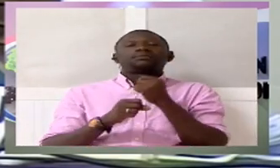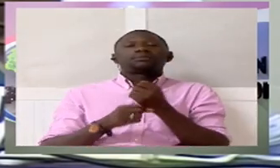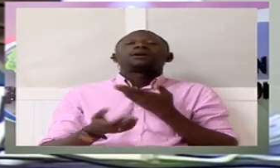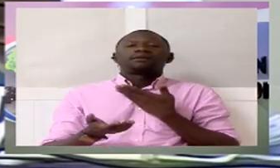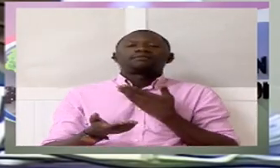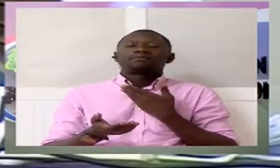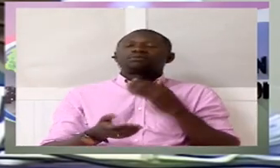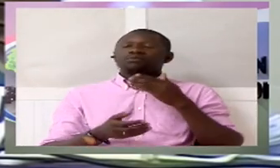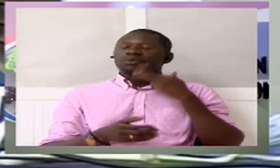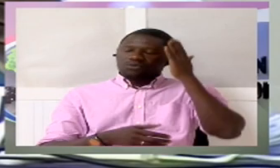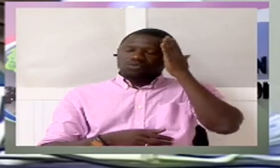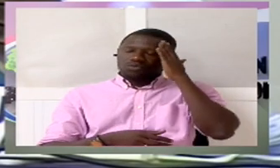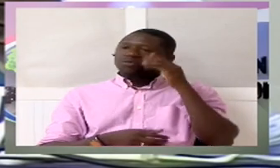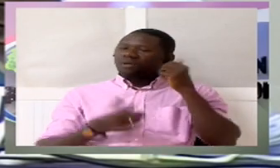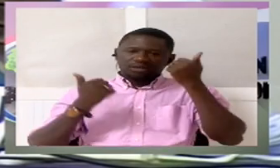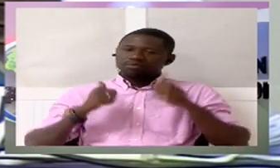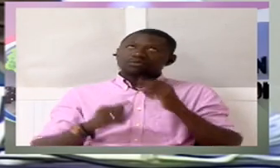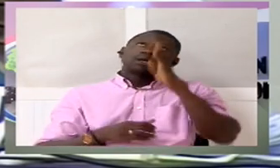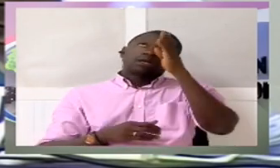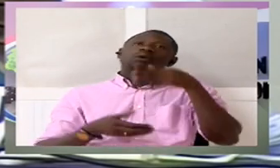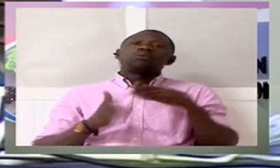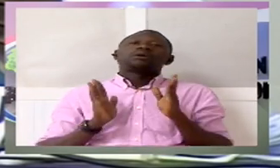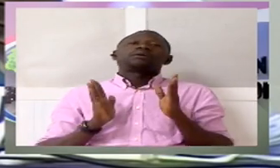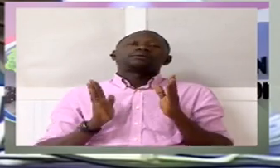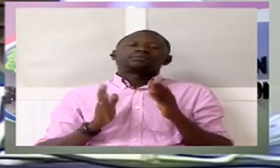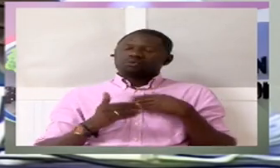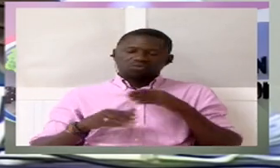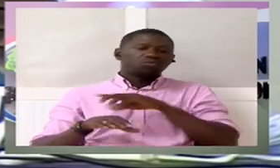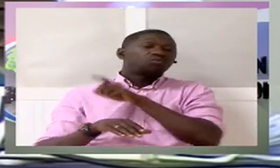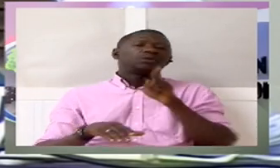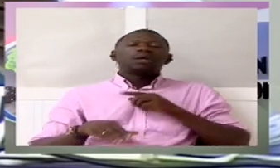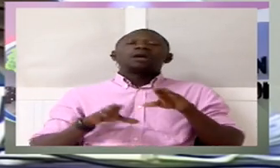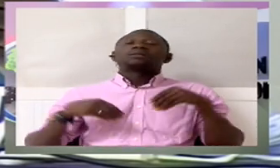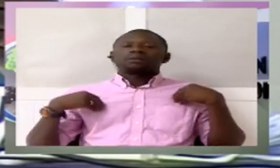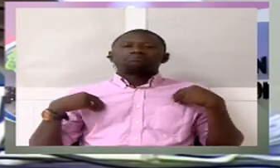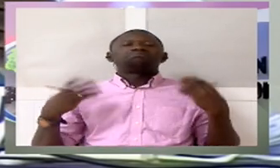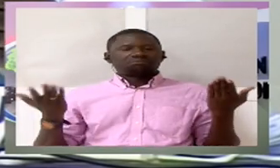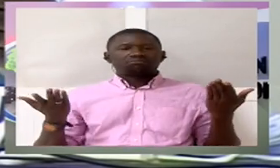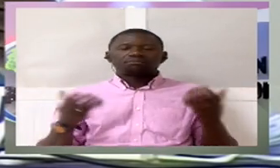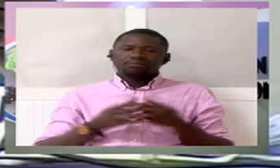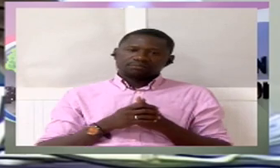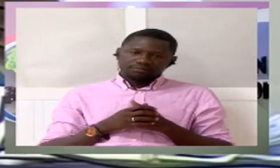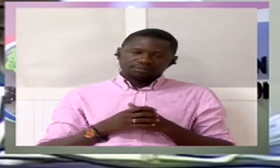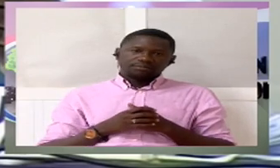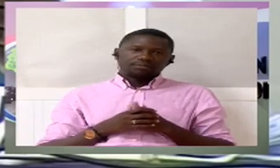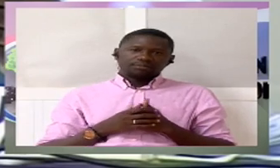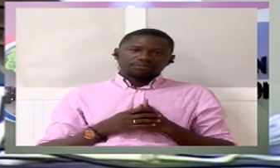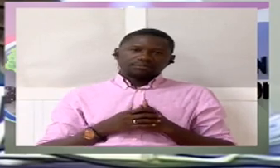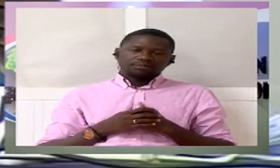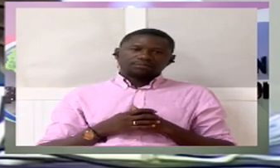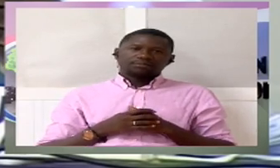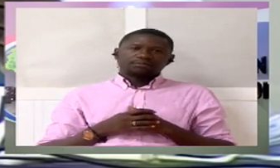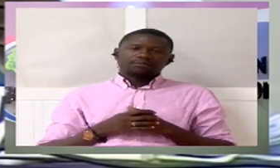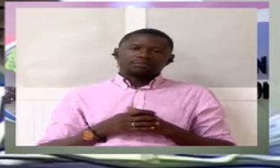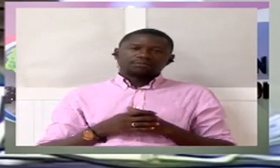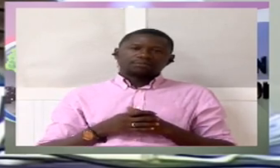ko menketa aketa le dron adun Allah subhanahu wa ta'ala wala fango kitita la kay ke wala nyama